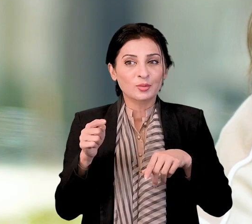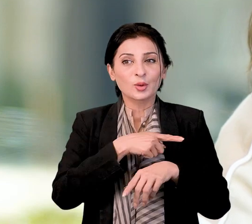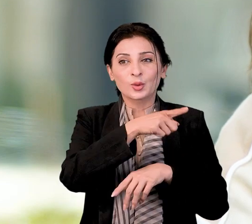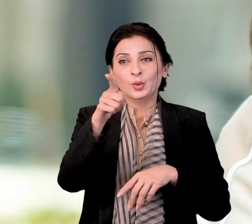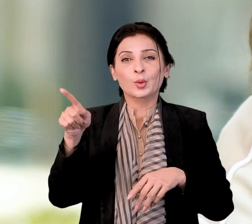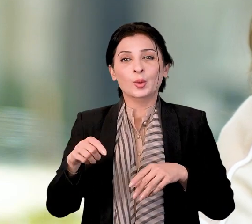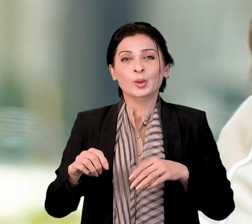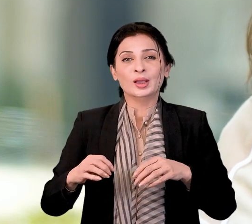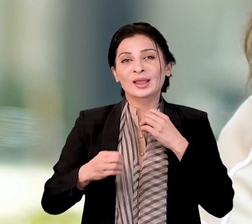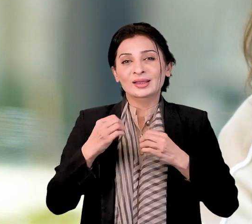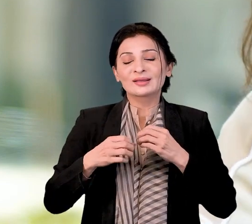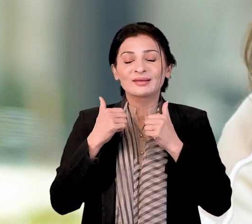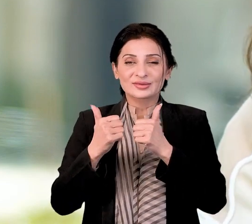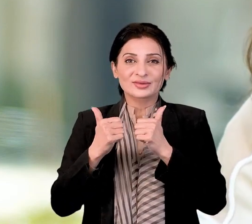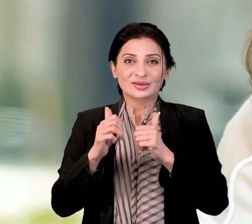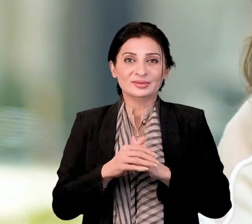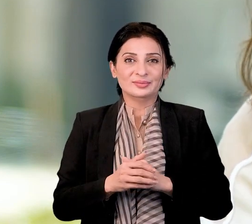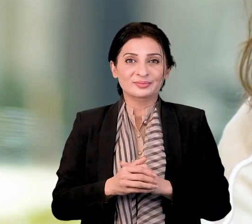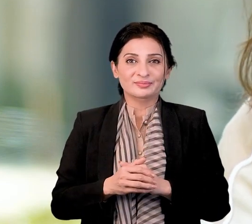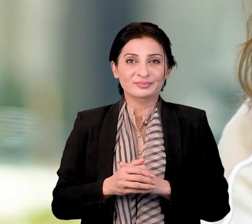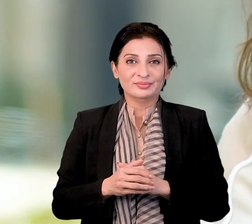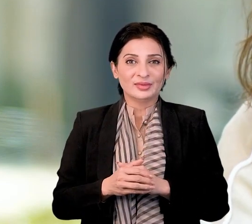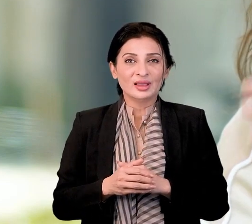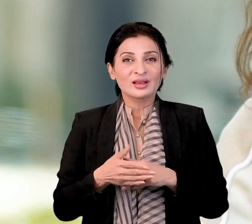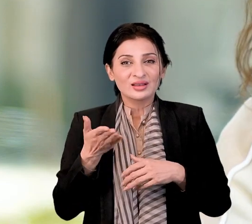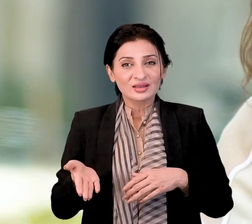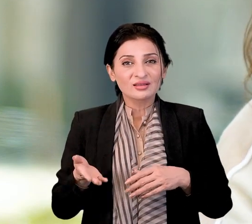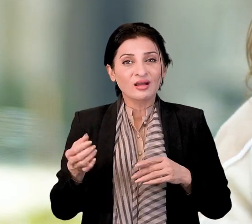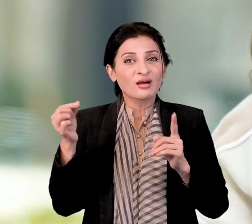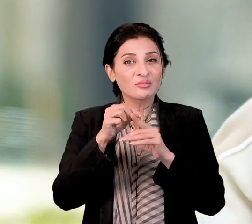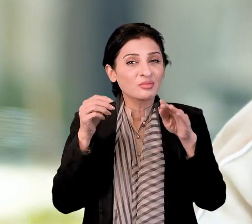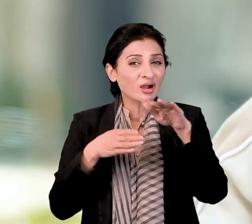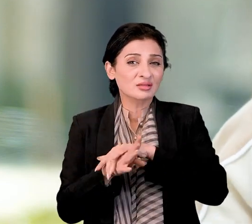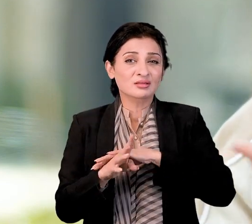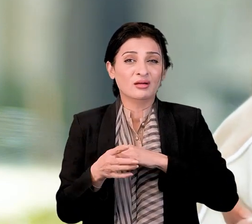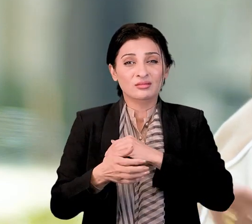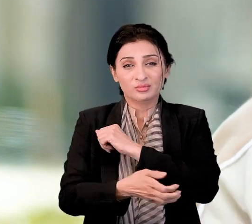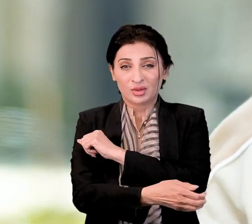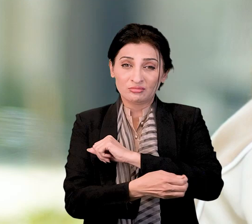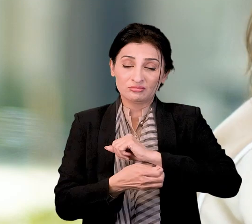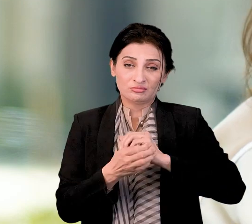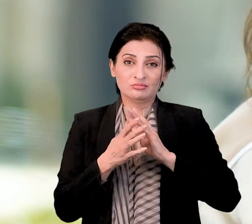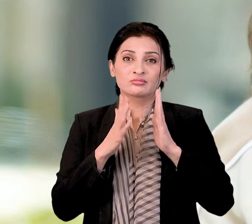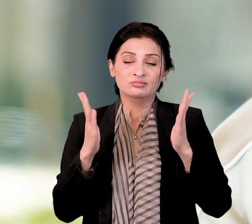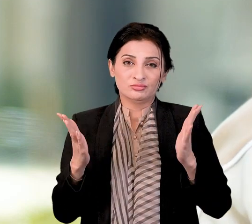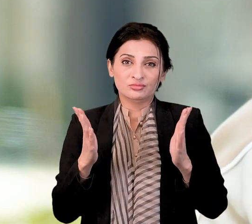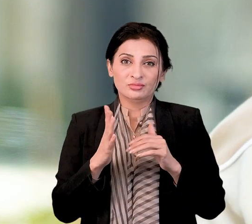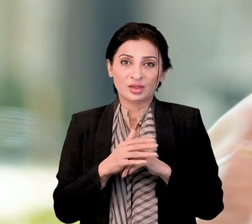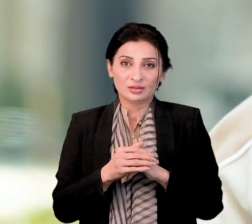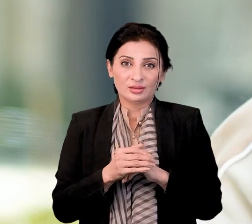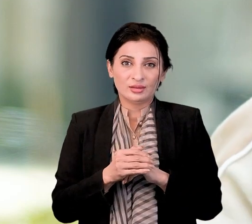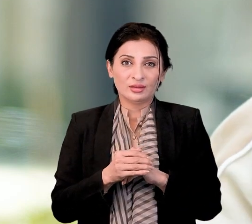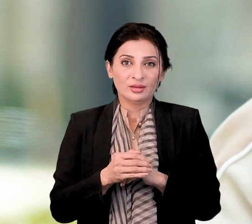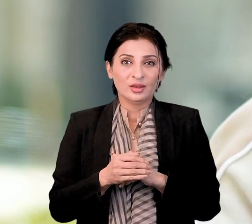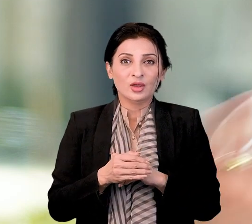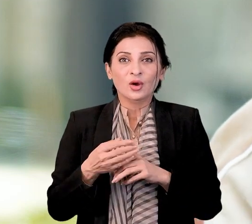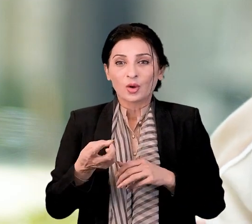businesses. As a restaurateur, I feel that there's a constant change in policies. For example, abhi